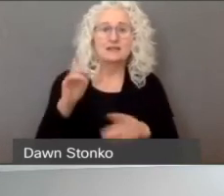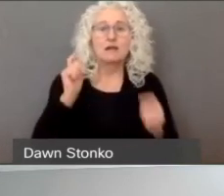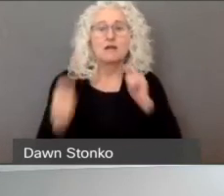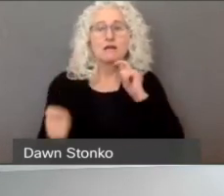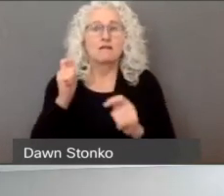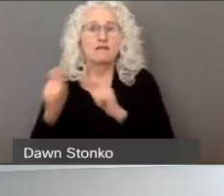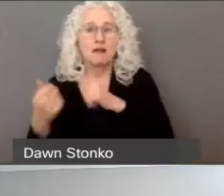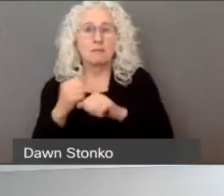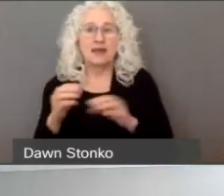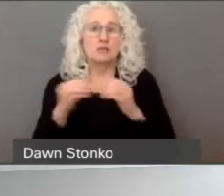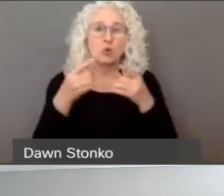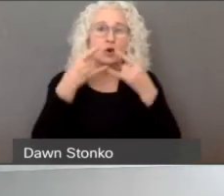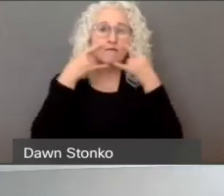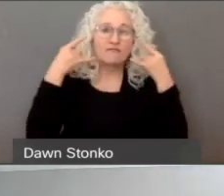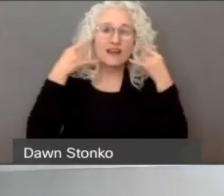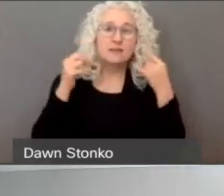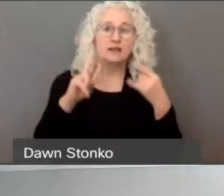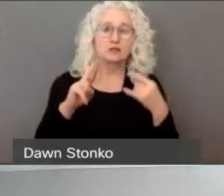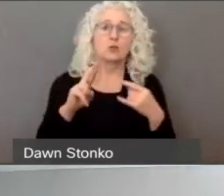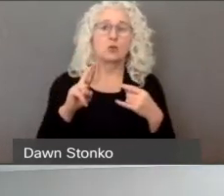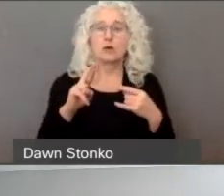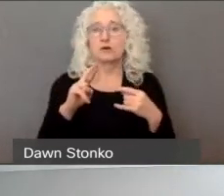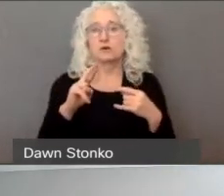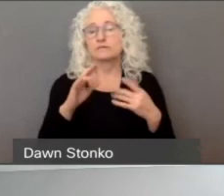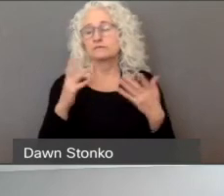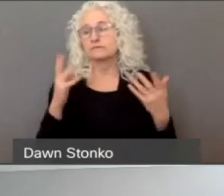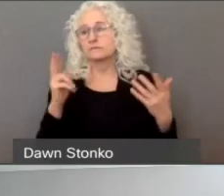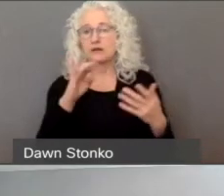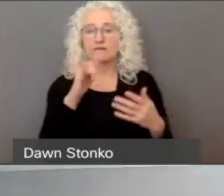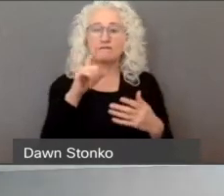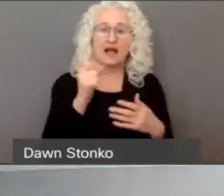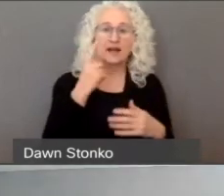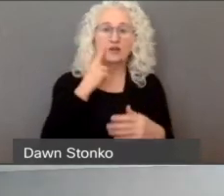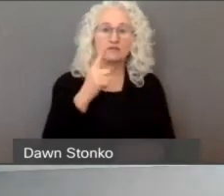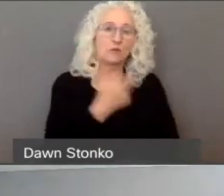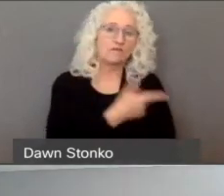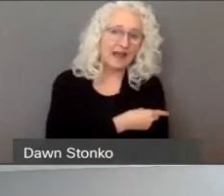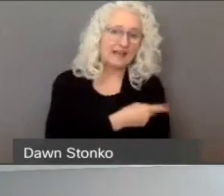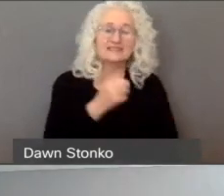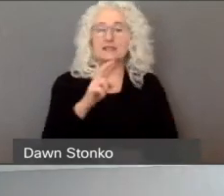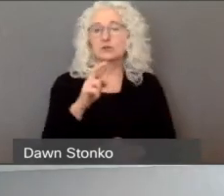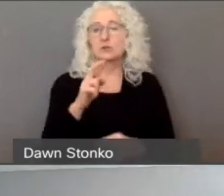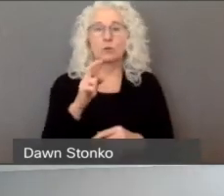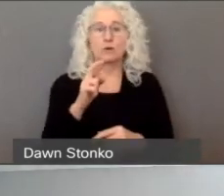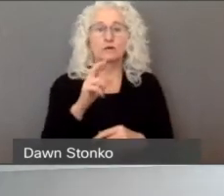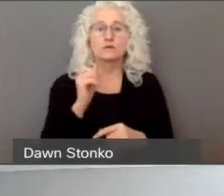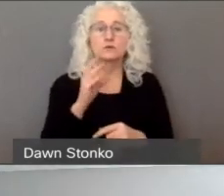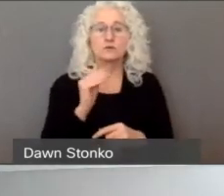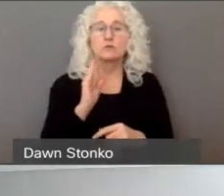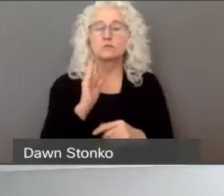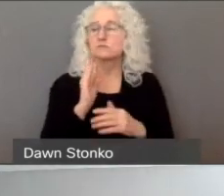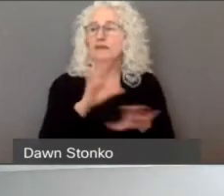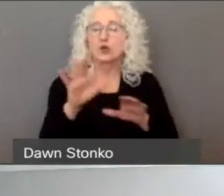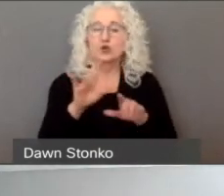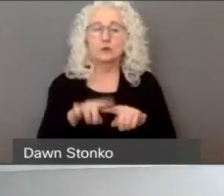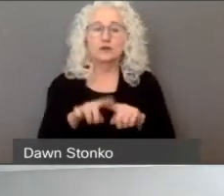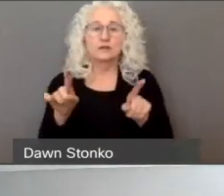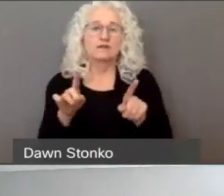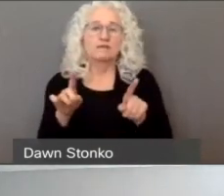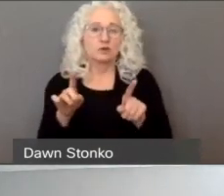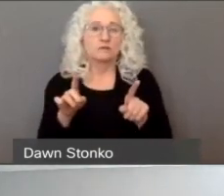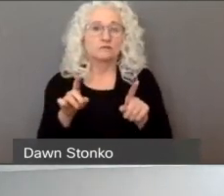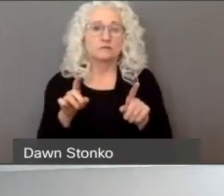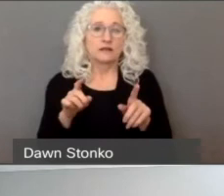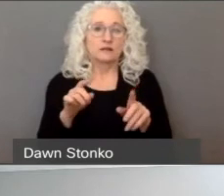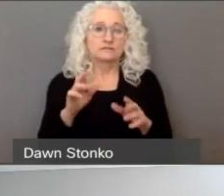face masks or the vials for, you know, vaccine. And so they're going to be in a different place, or how we do